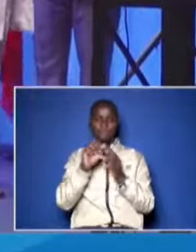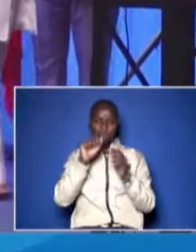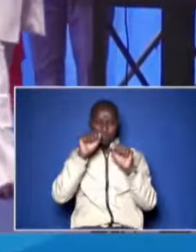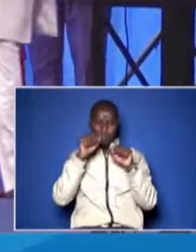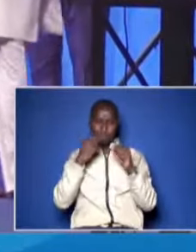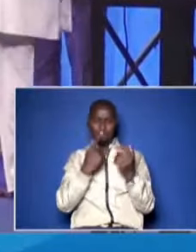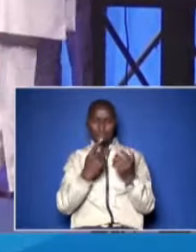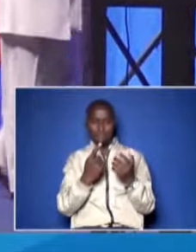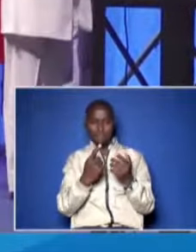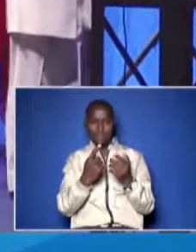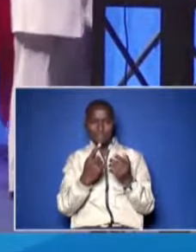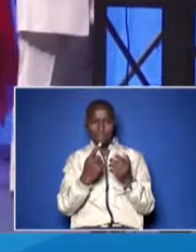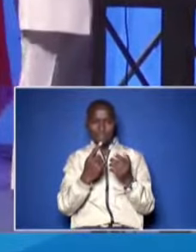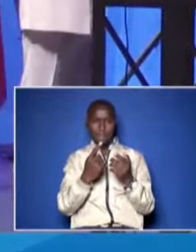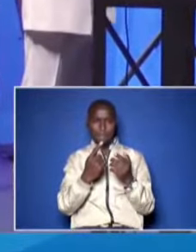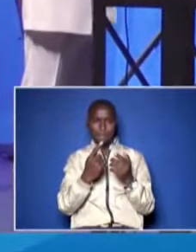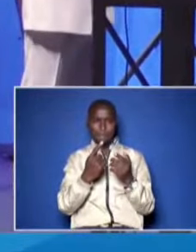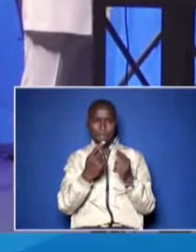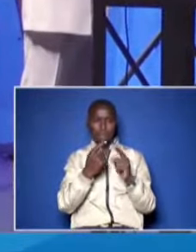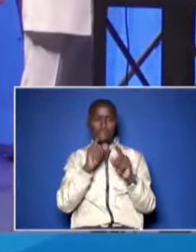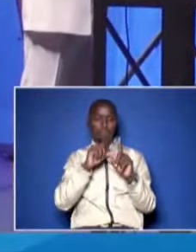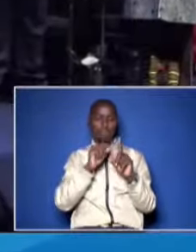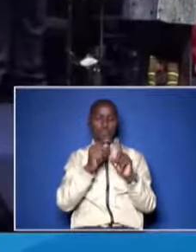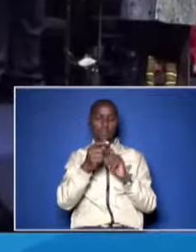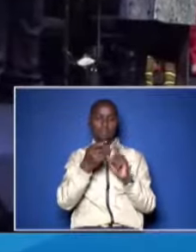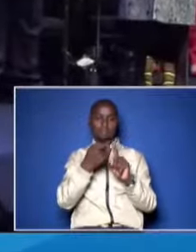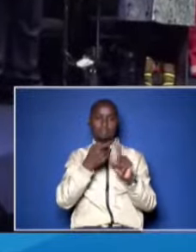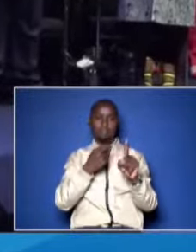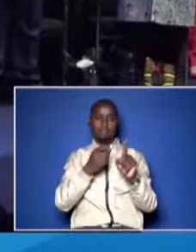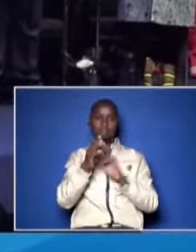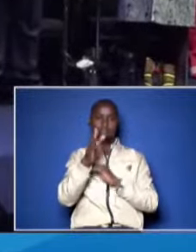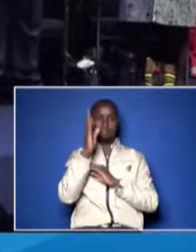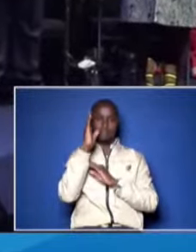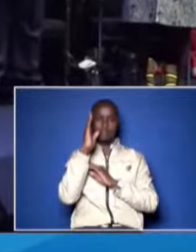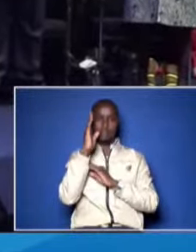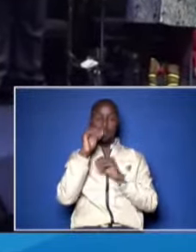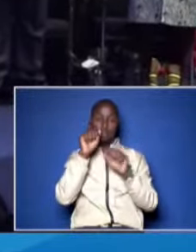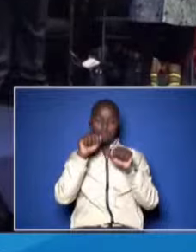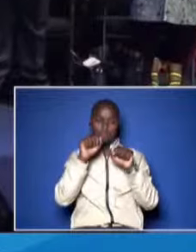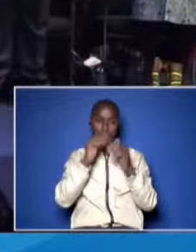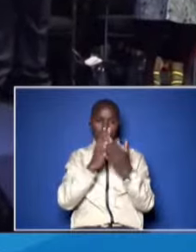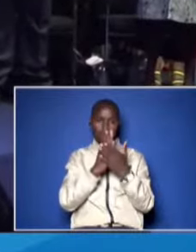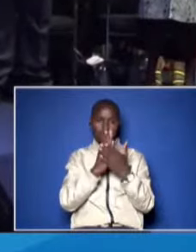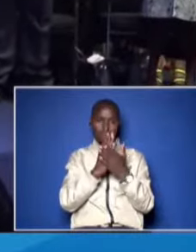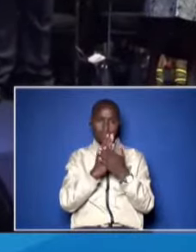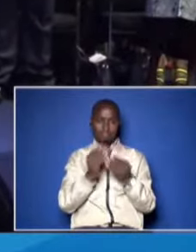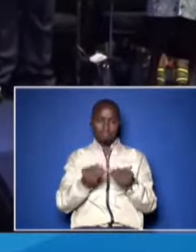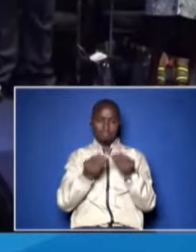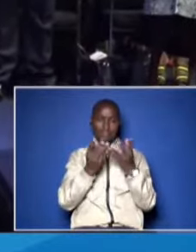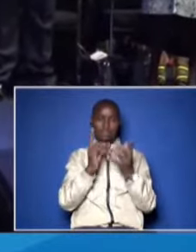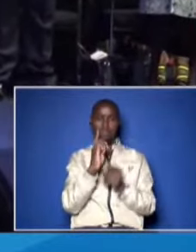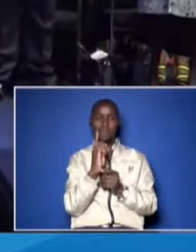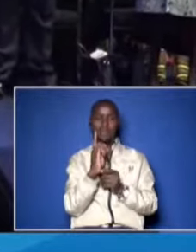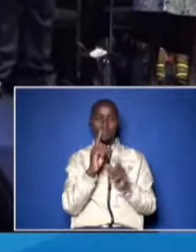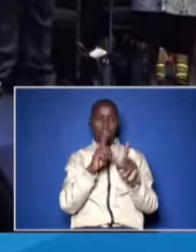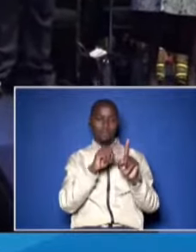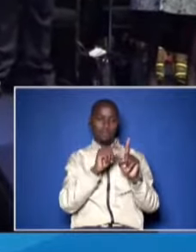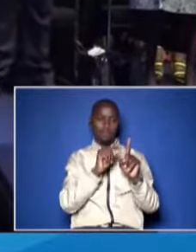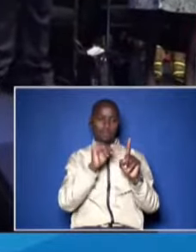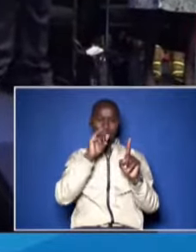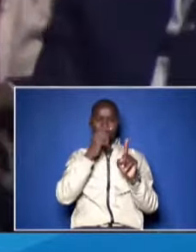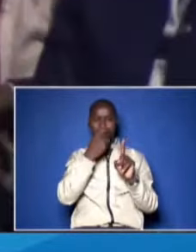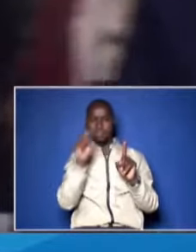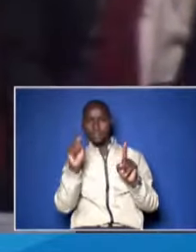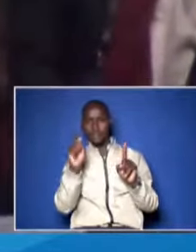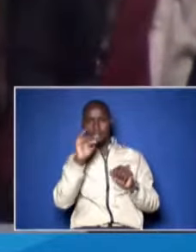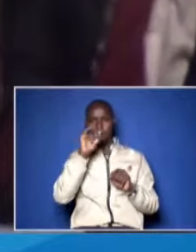he said your majesty I'll give you one word the Jew